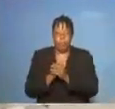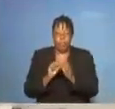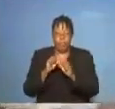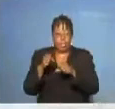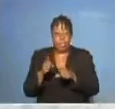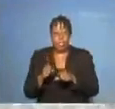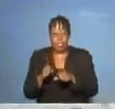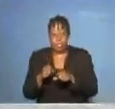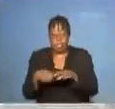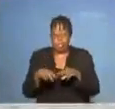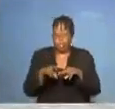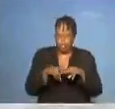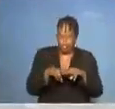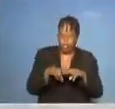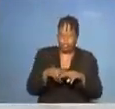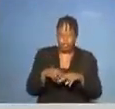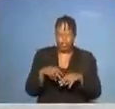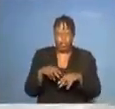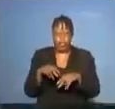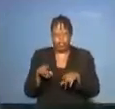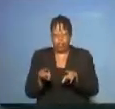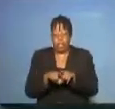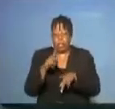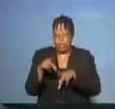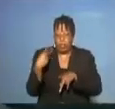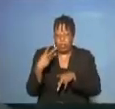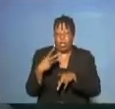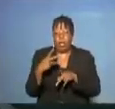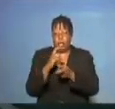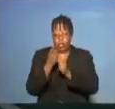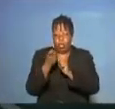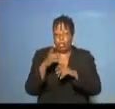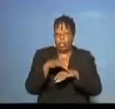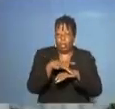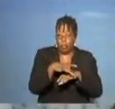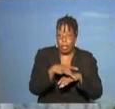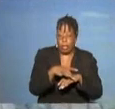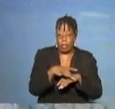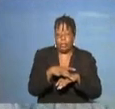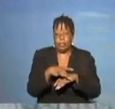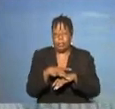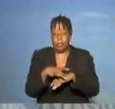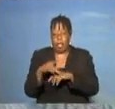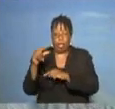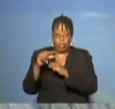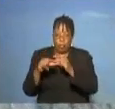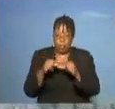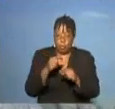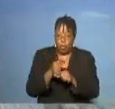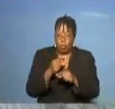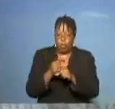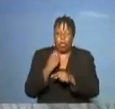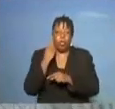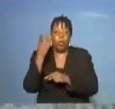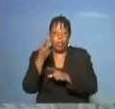as a people, we are changing our planet. We change our planet, we negatively impact it, with global